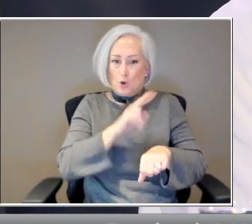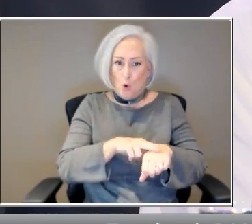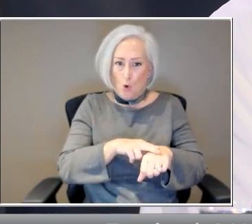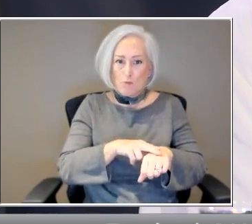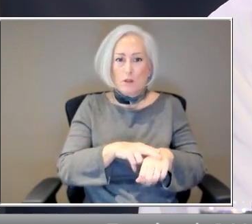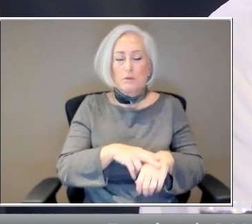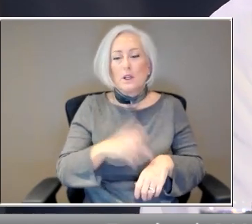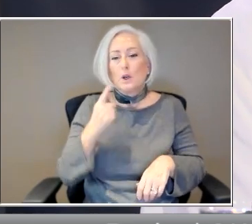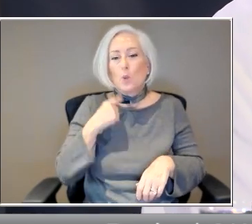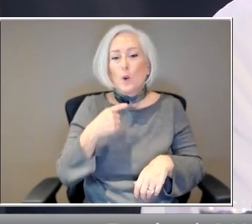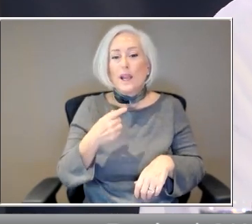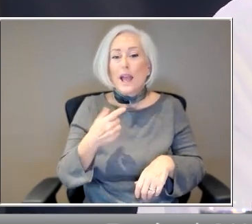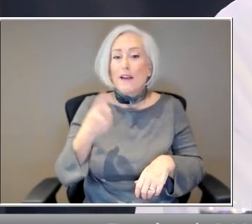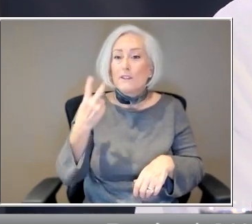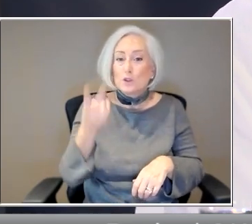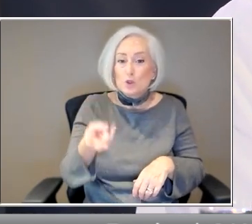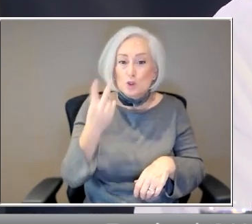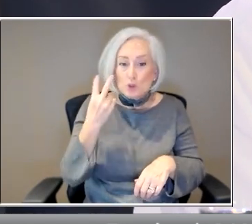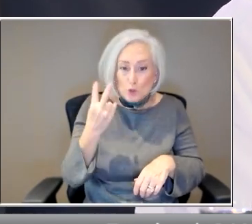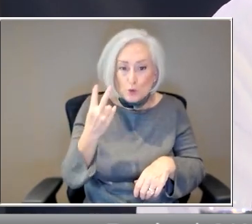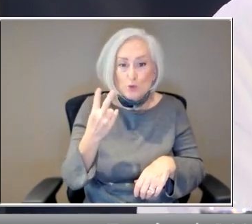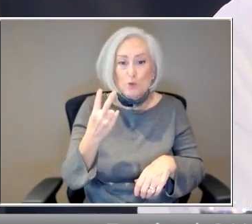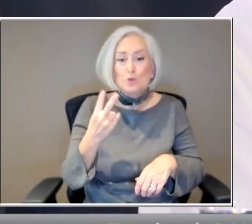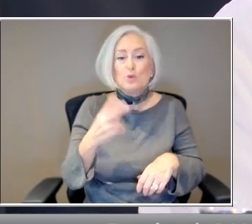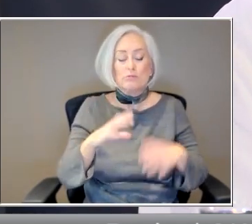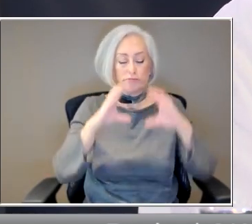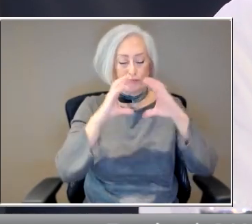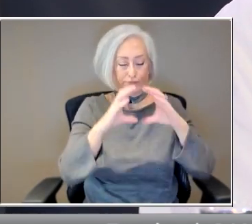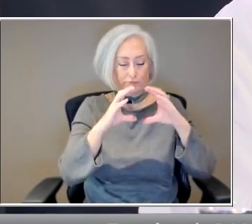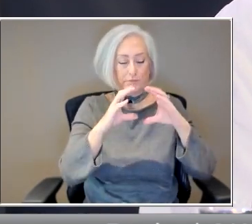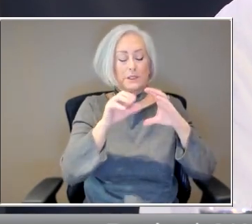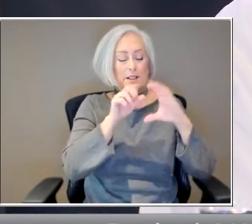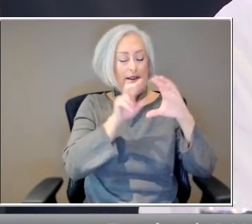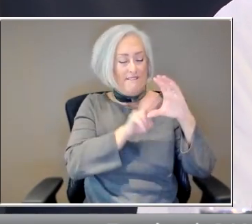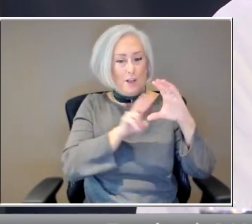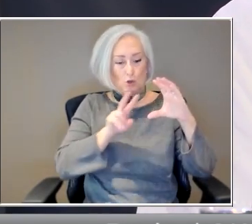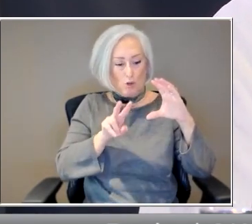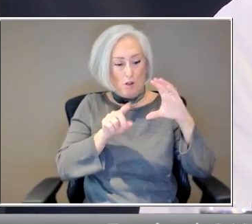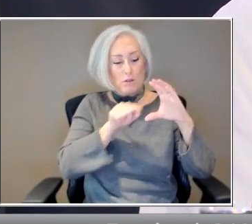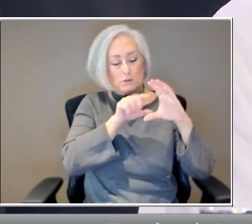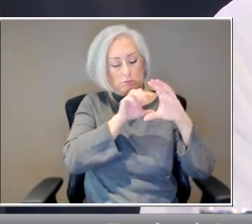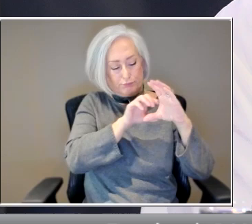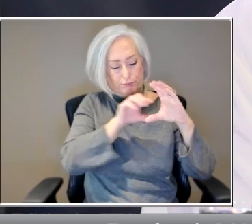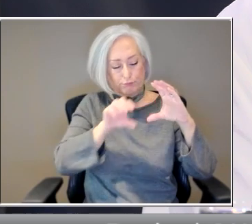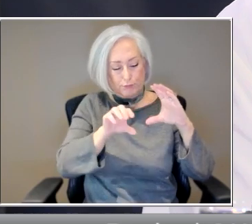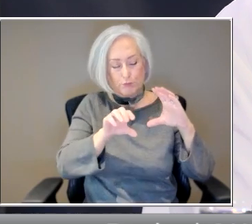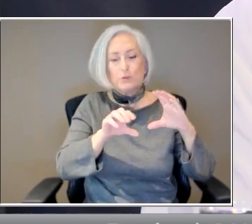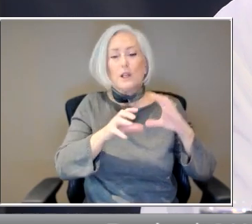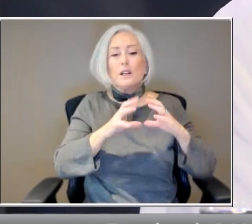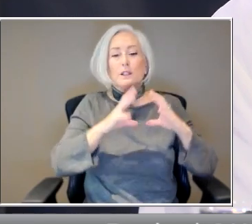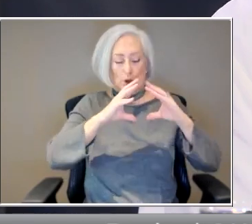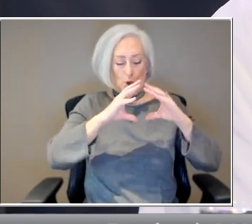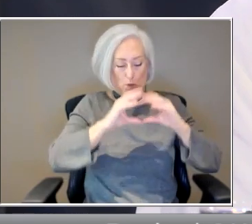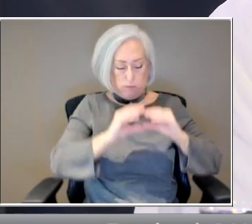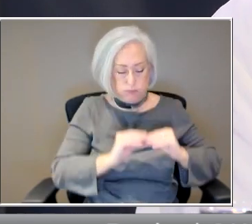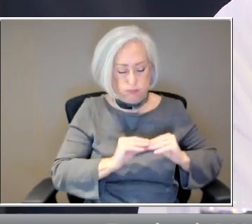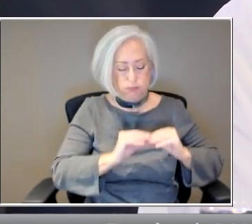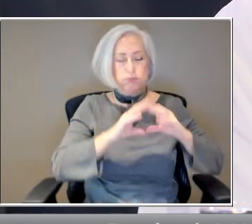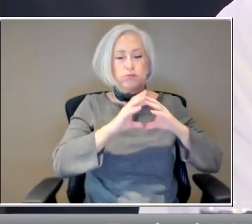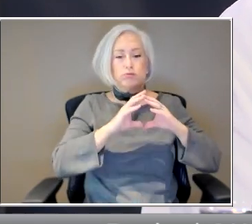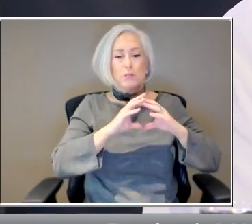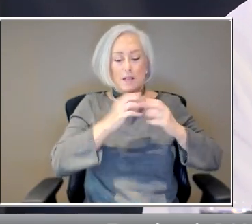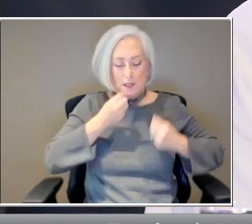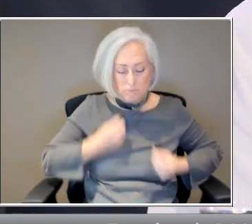blood to the body. They're specifically designed, really, to pump at certain pressures, and sometimes those ventricles